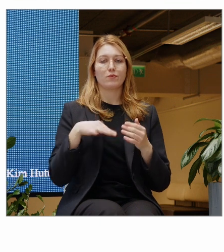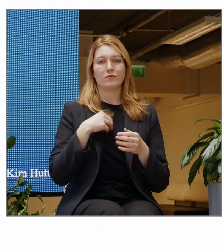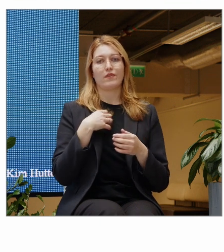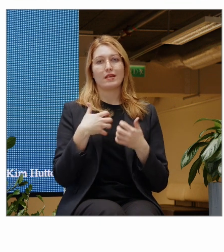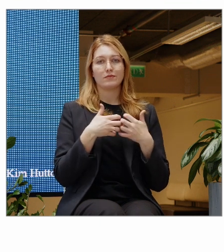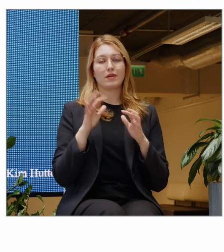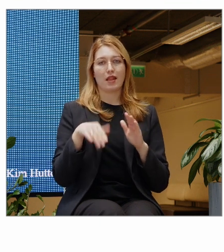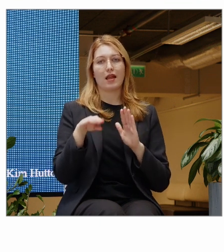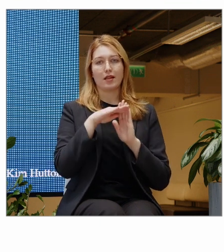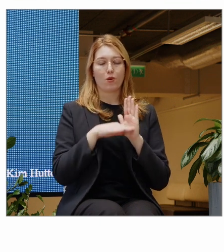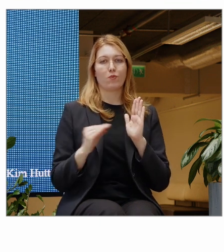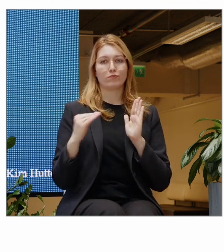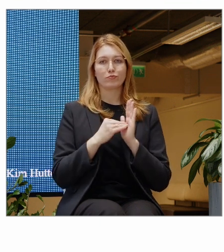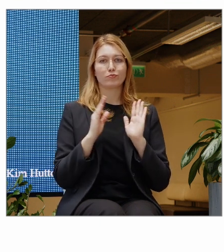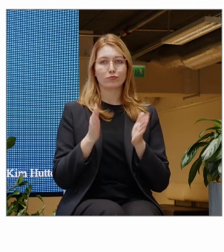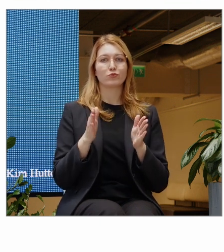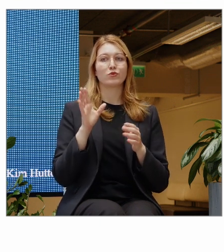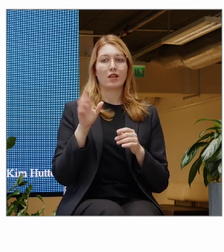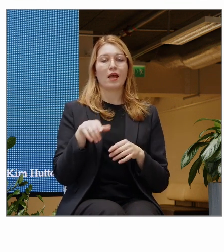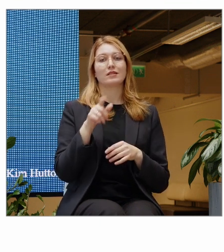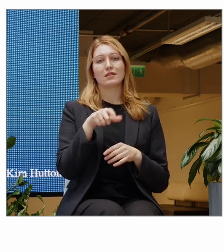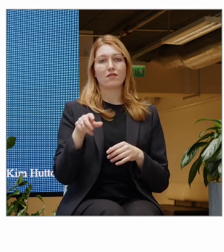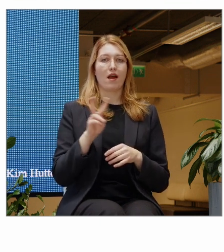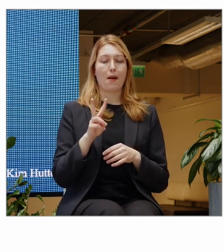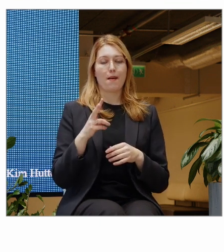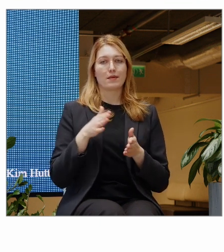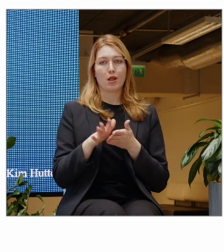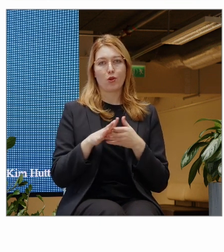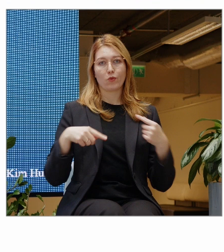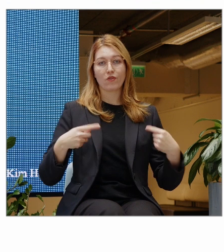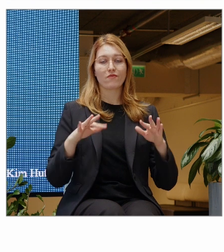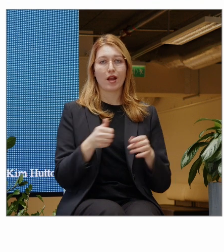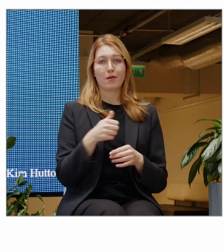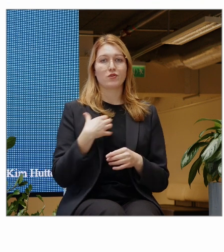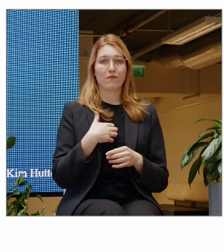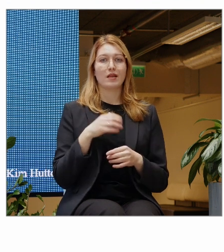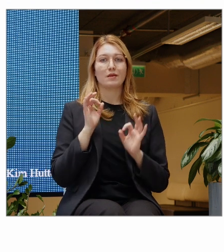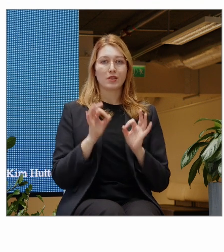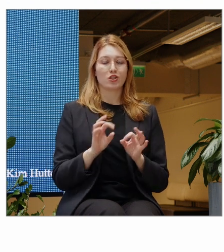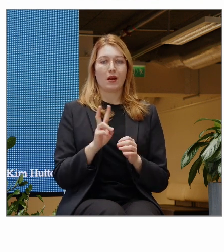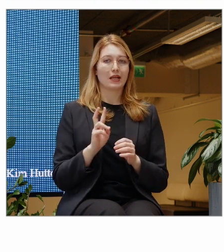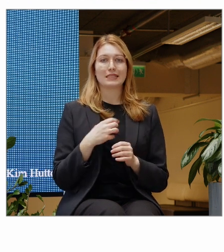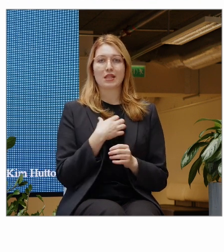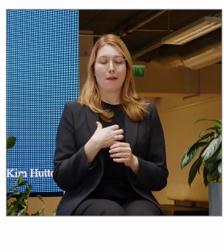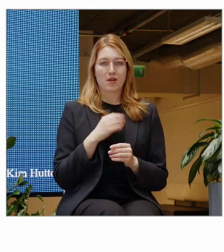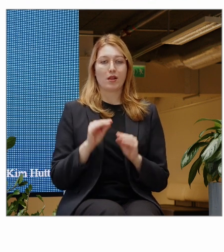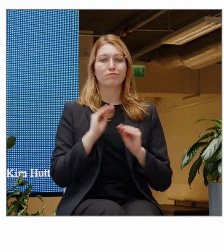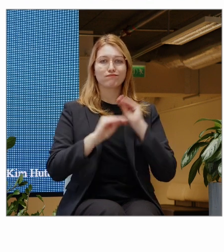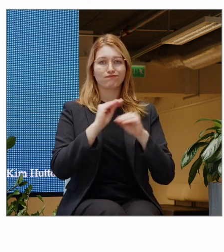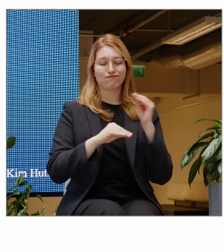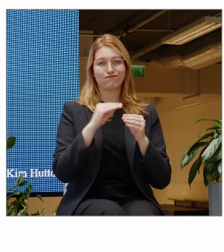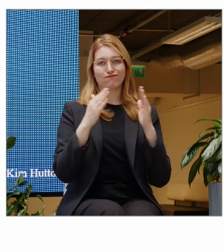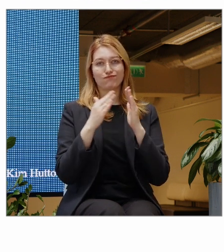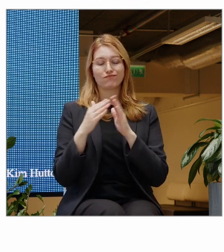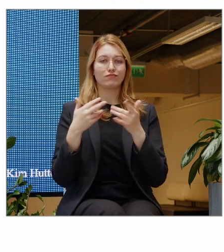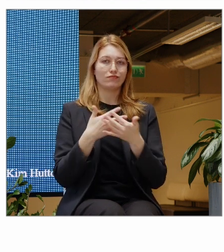isn't necessarily what a wheelchair or somebody with accessible needs would actually need. So I get sent these photos all the time, and